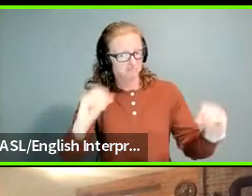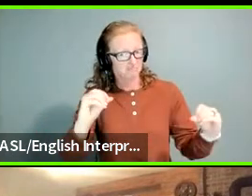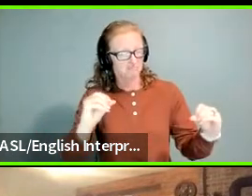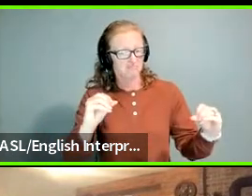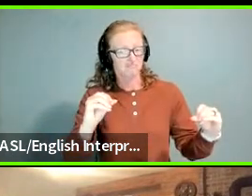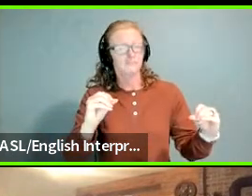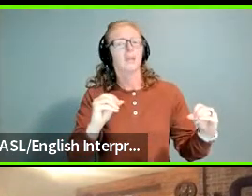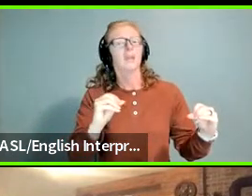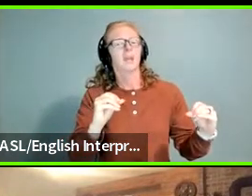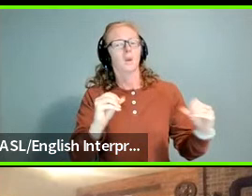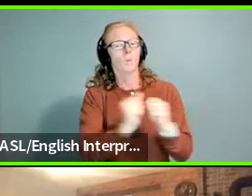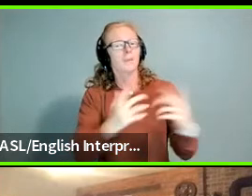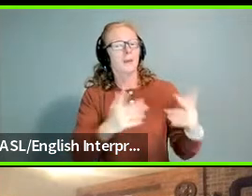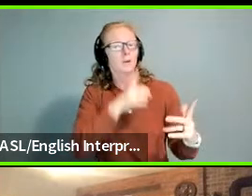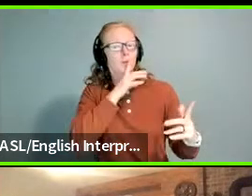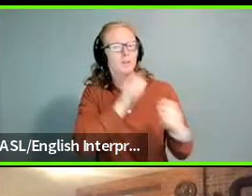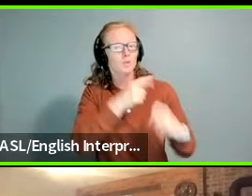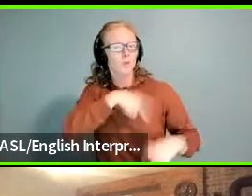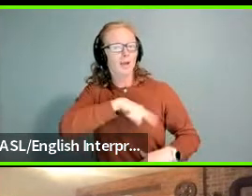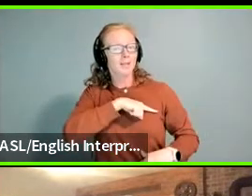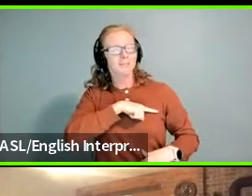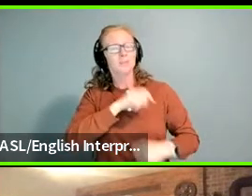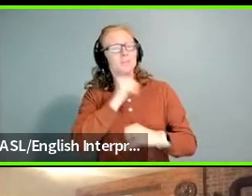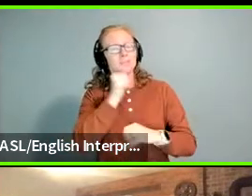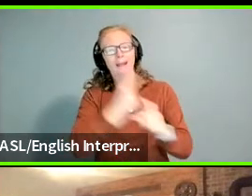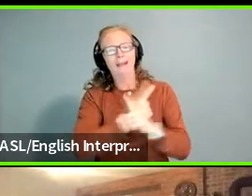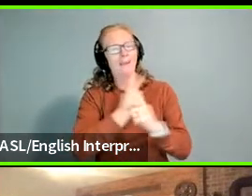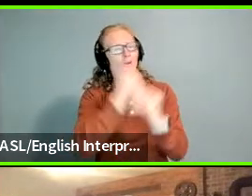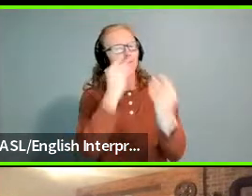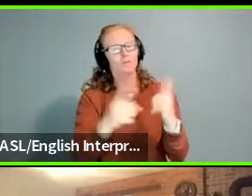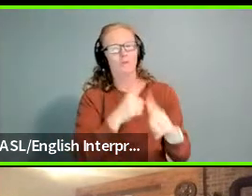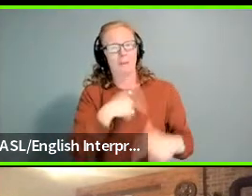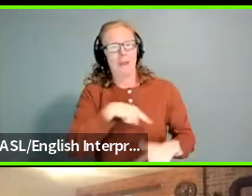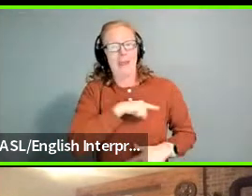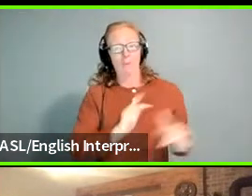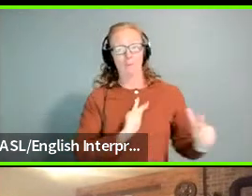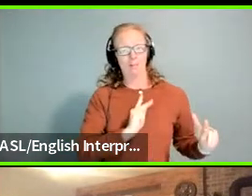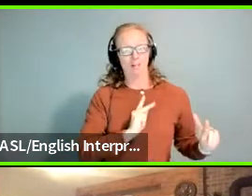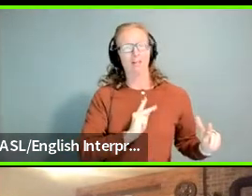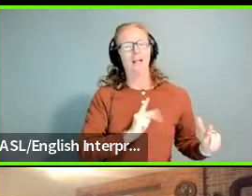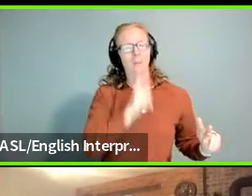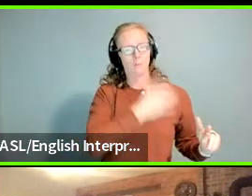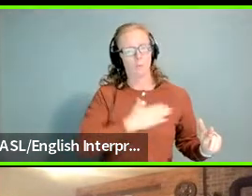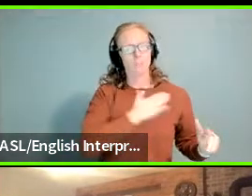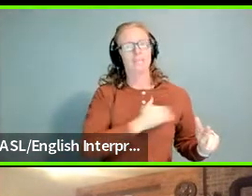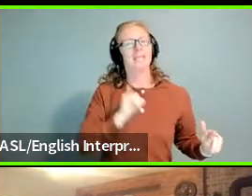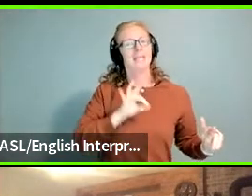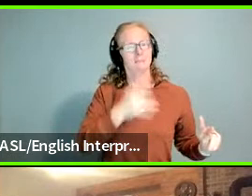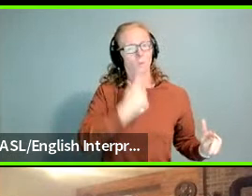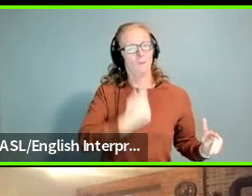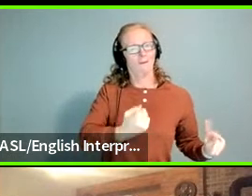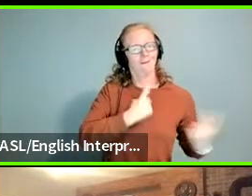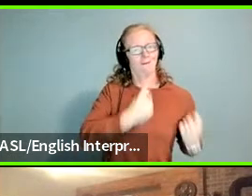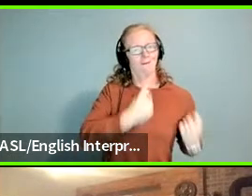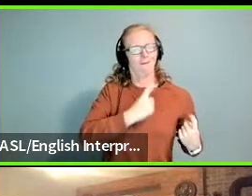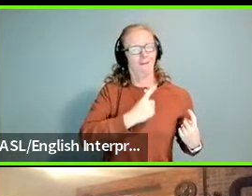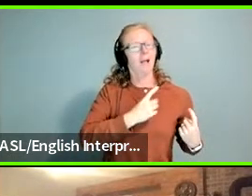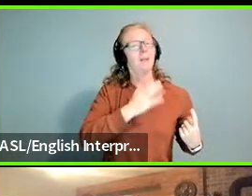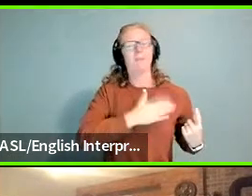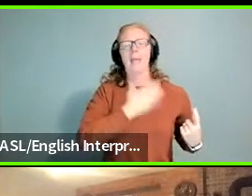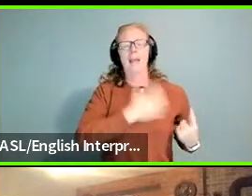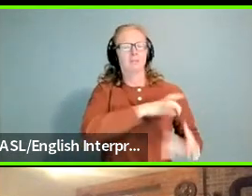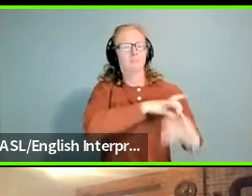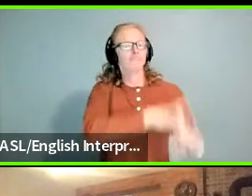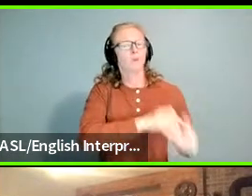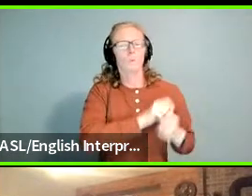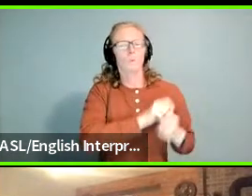you. So you have not received accurate information from any of our folks, and I would appreciate it if you would. I'm happy to connect you